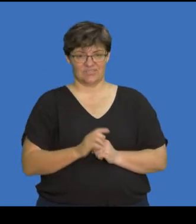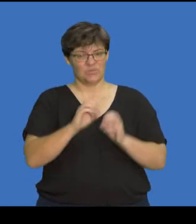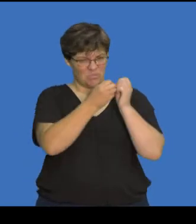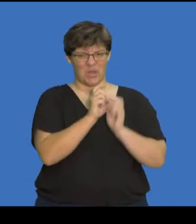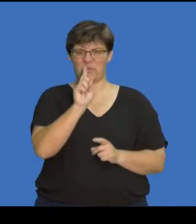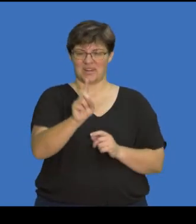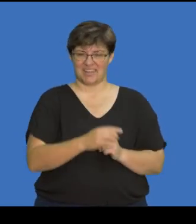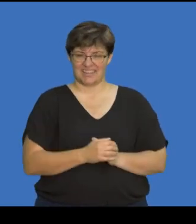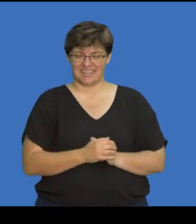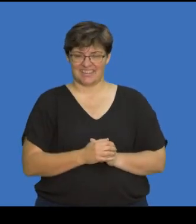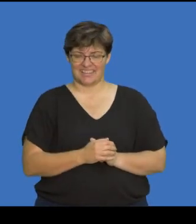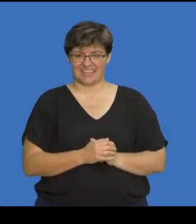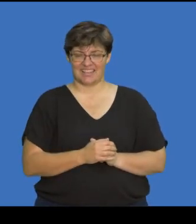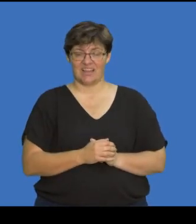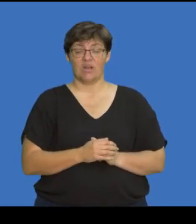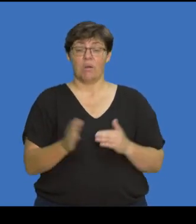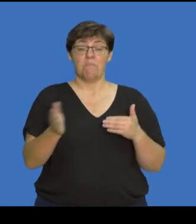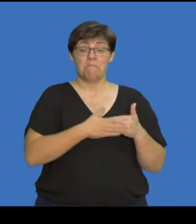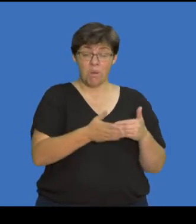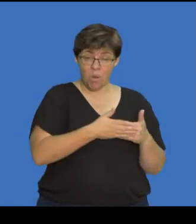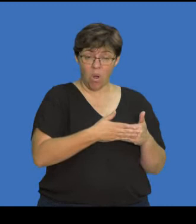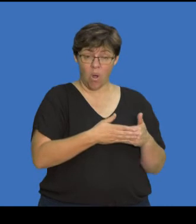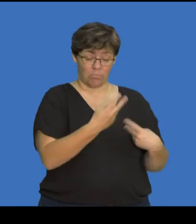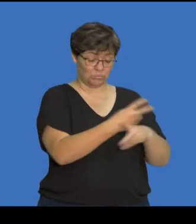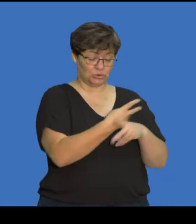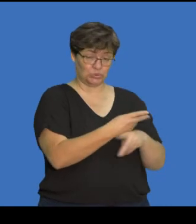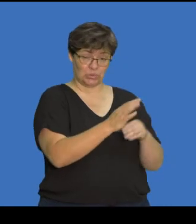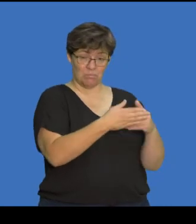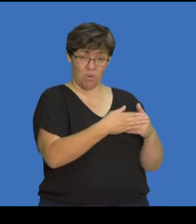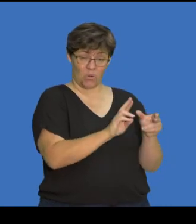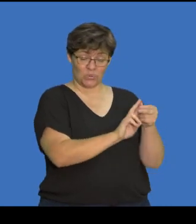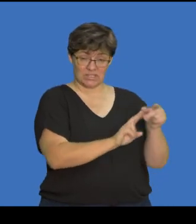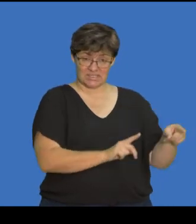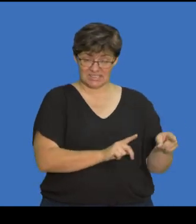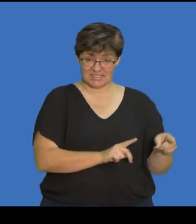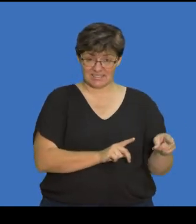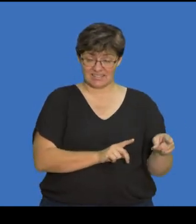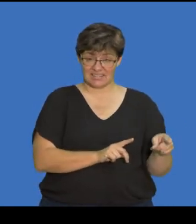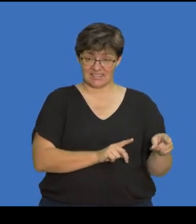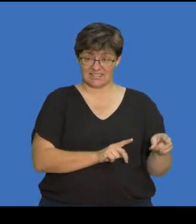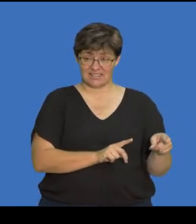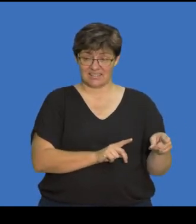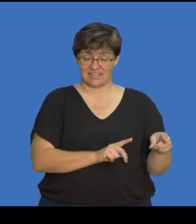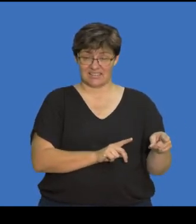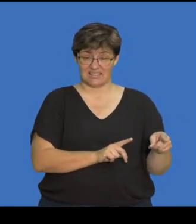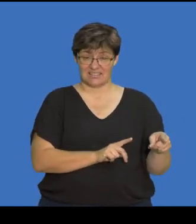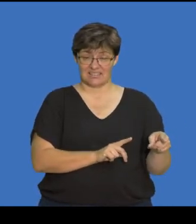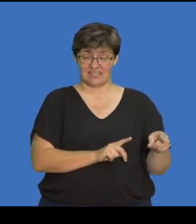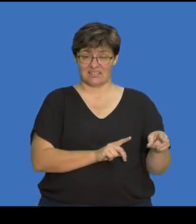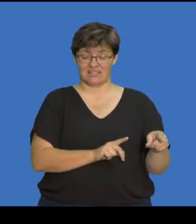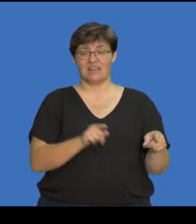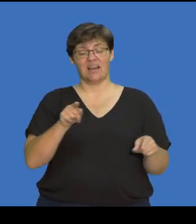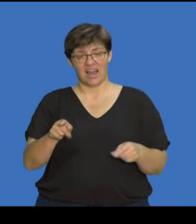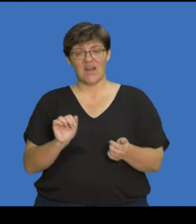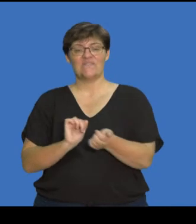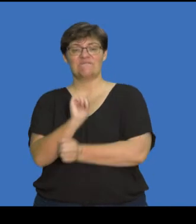saying? As more units are produced, watch, we're producing more units. The fixed cost